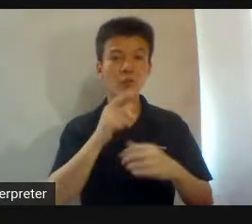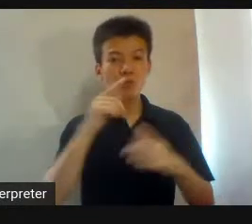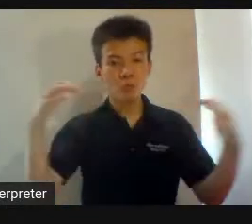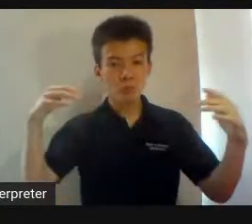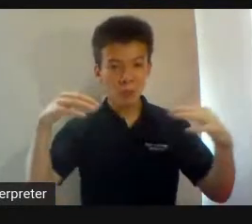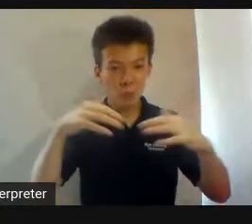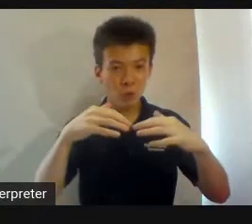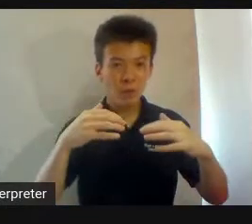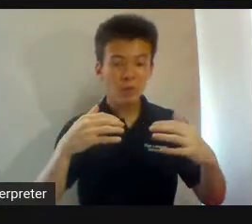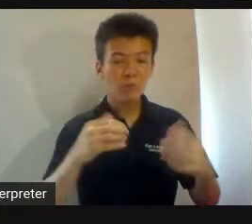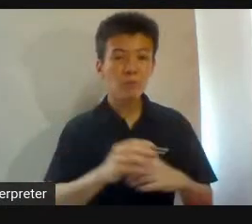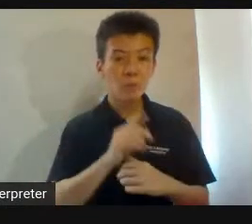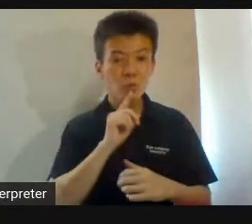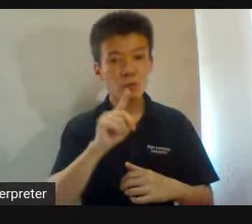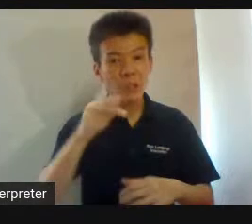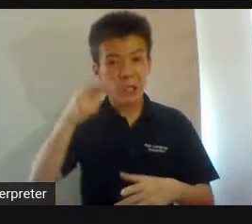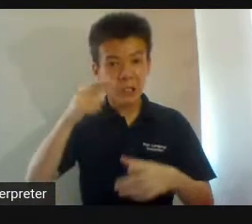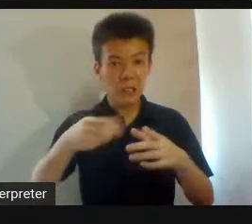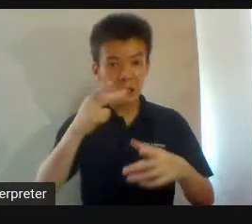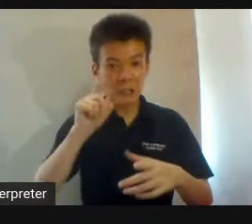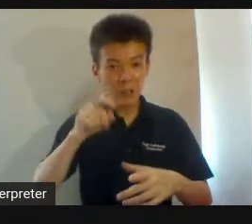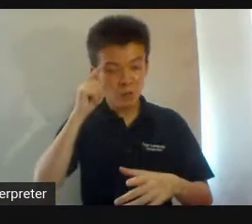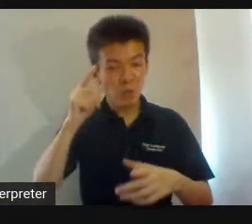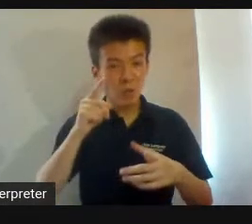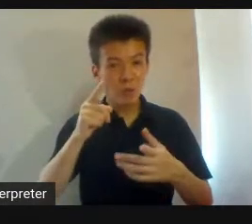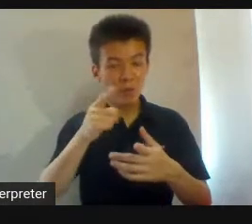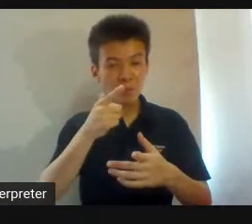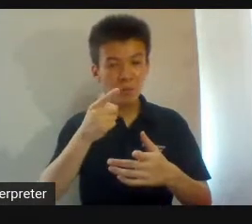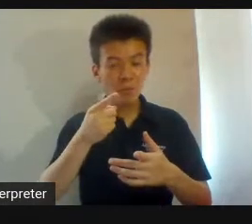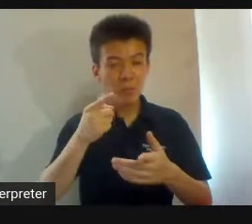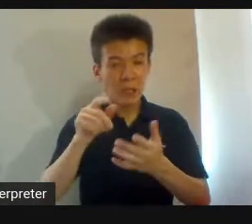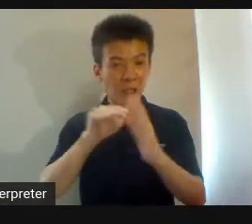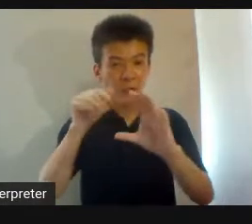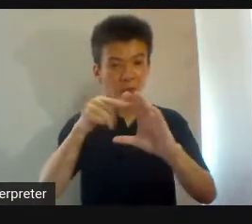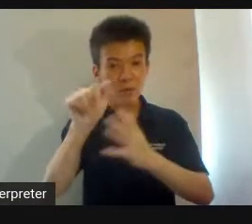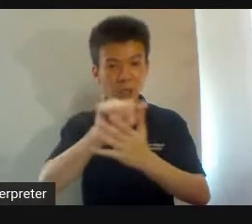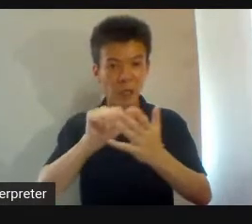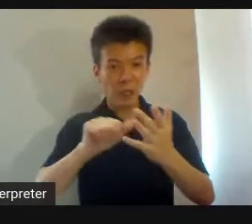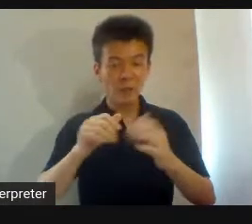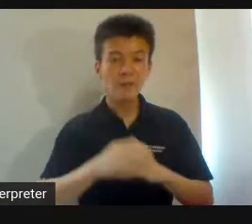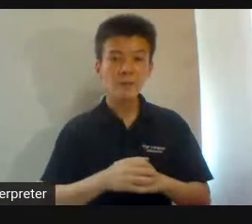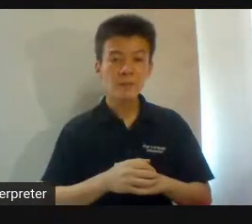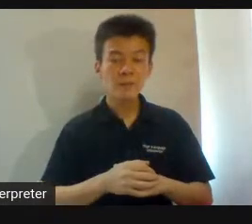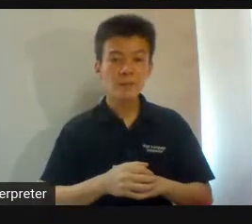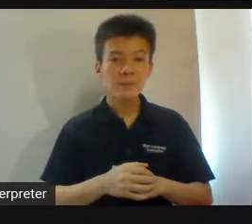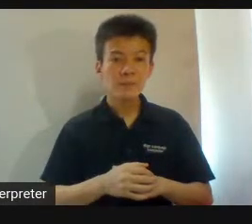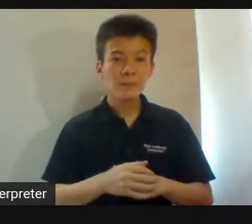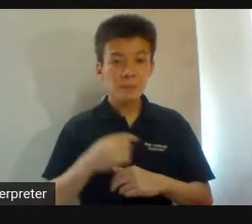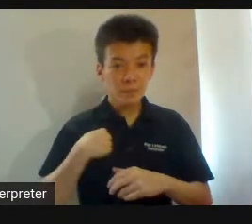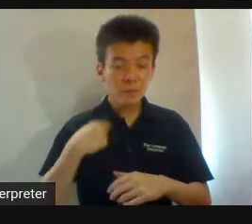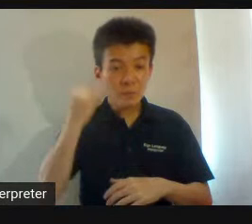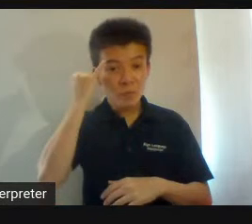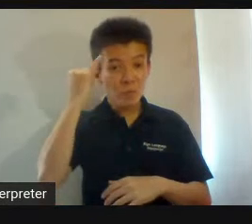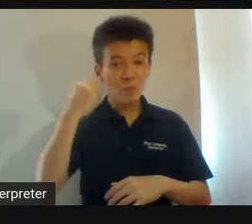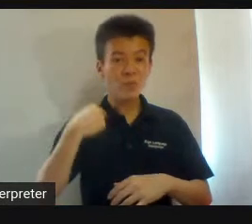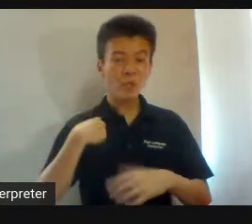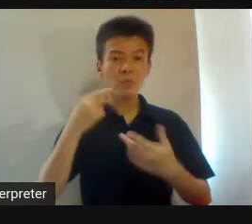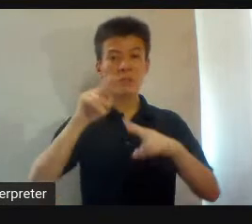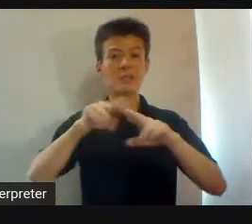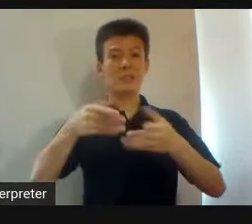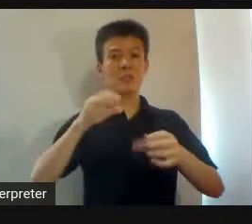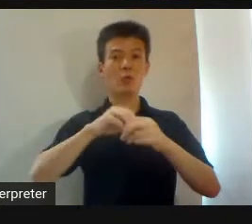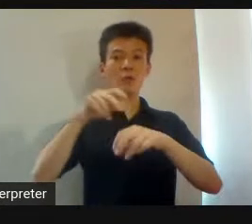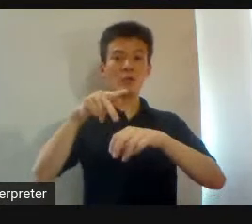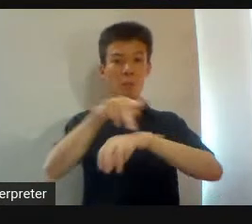to really highlight the need for better access in the arts specifically. And I suppose I also sit here on the